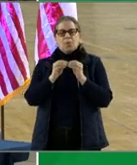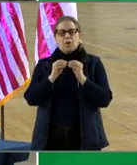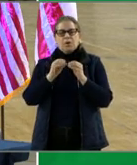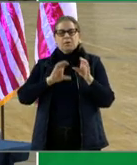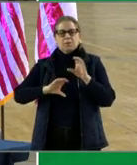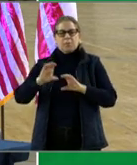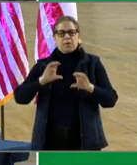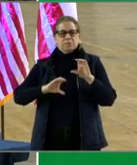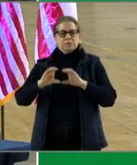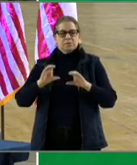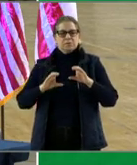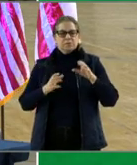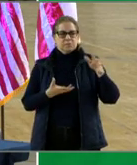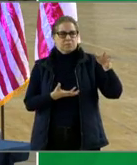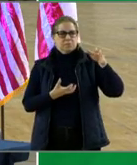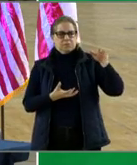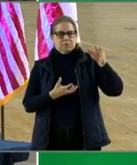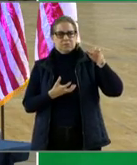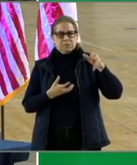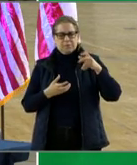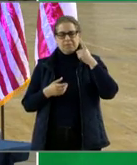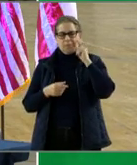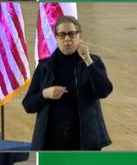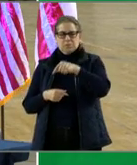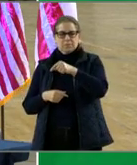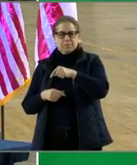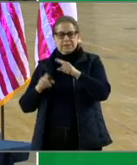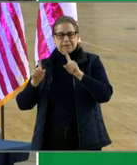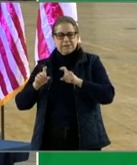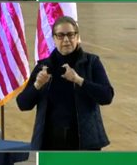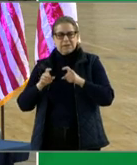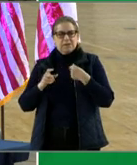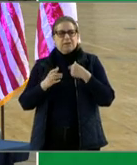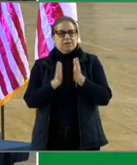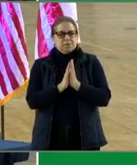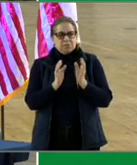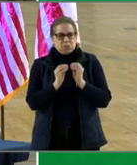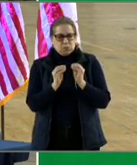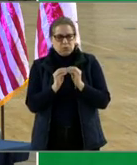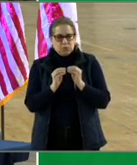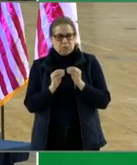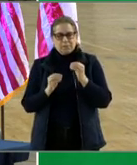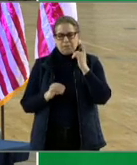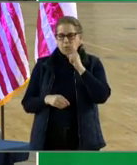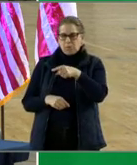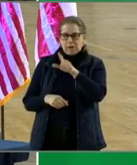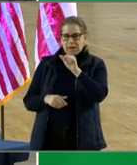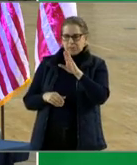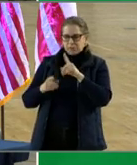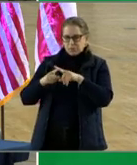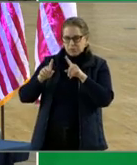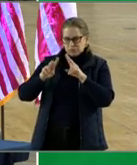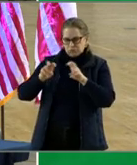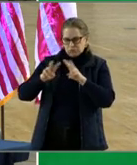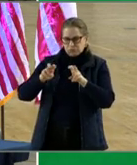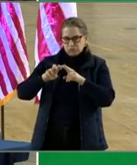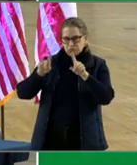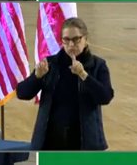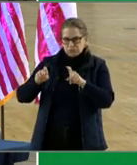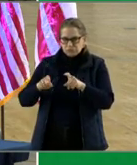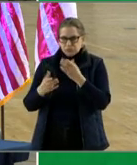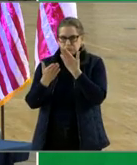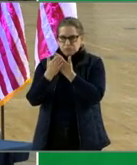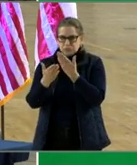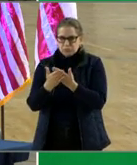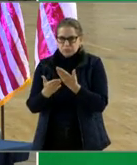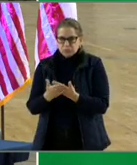state, still requesting access to more reagents. The instruments that they are using now are not dependent on